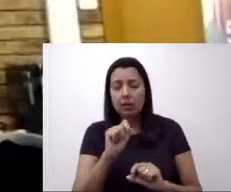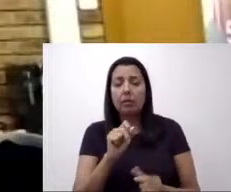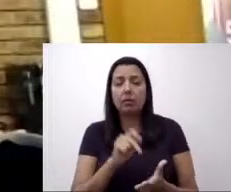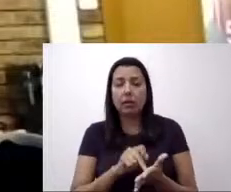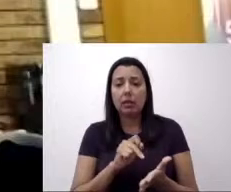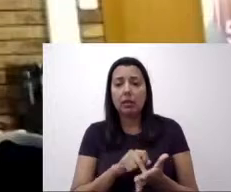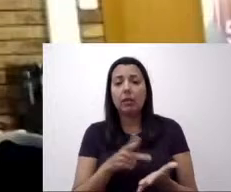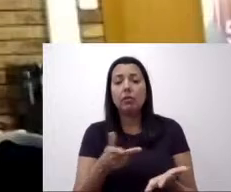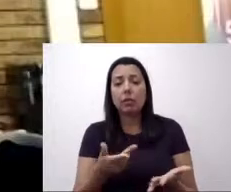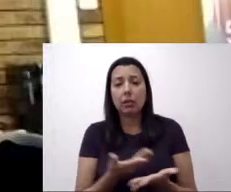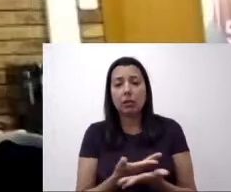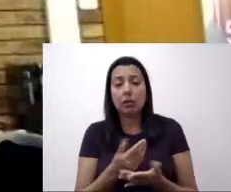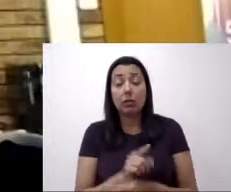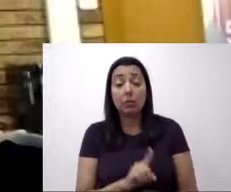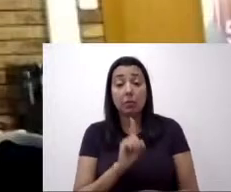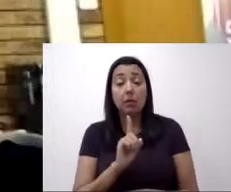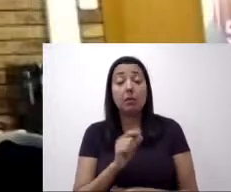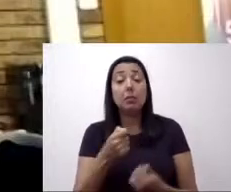is something important.